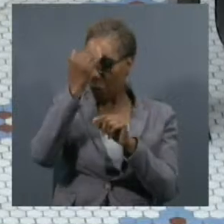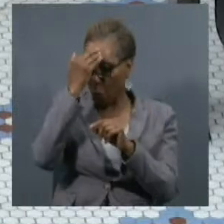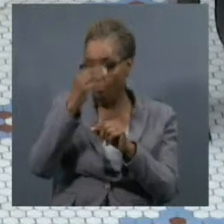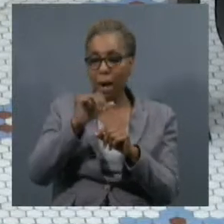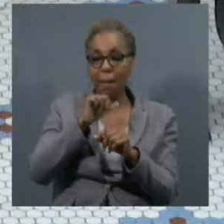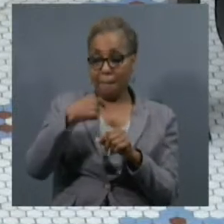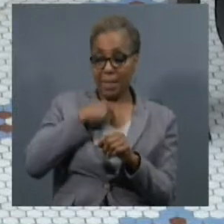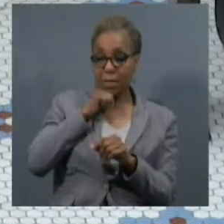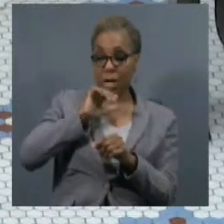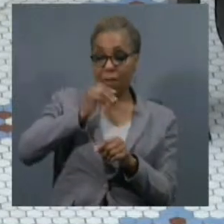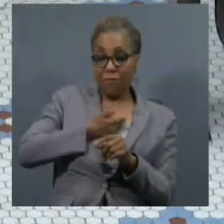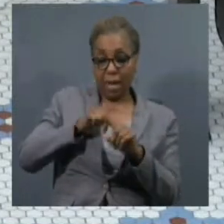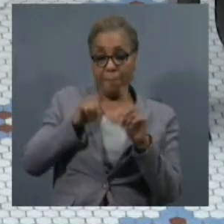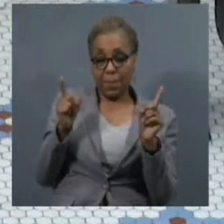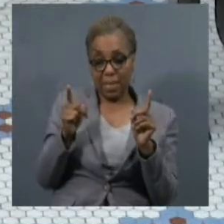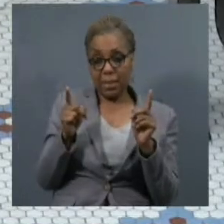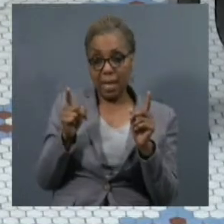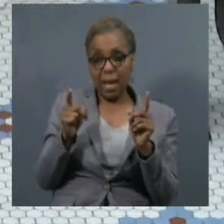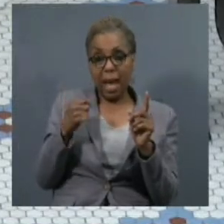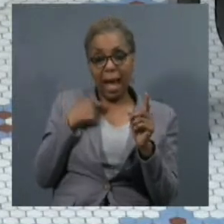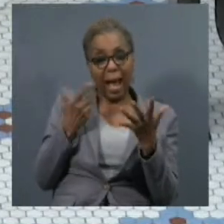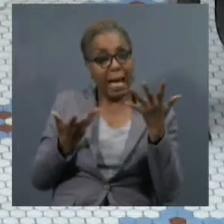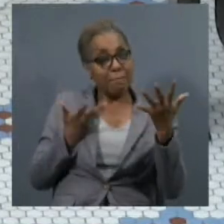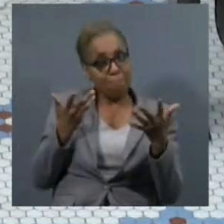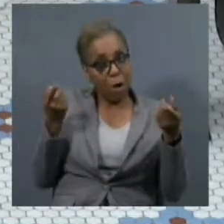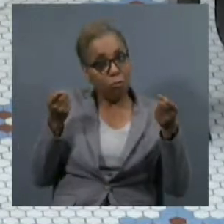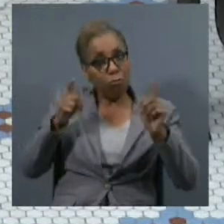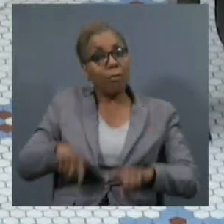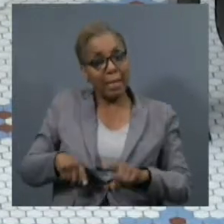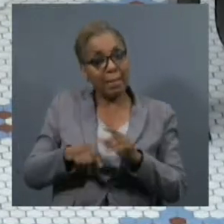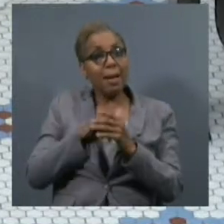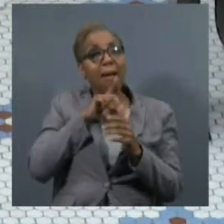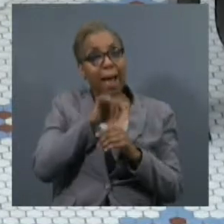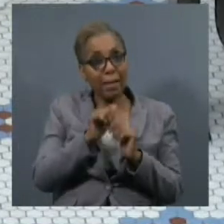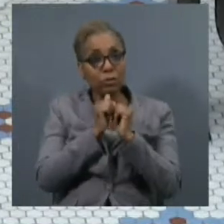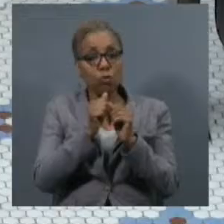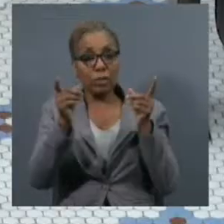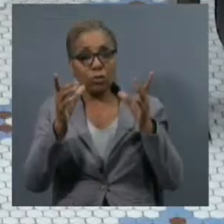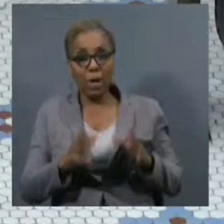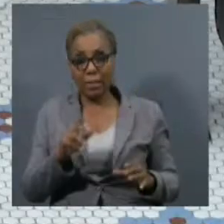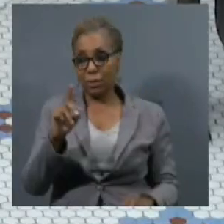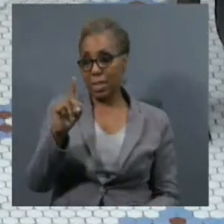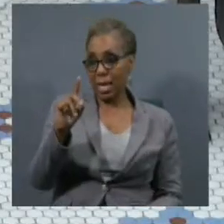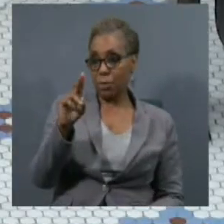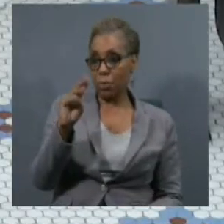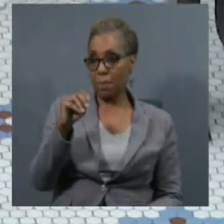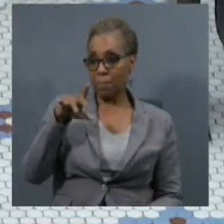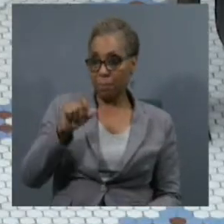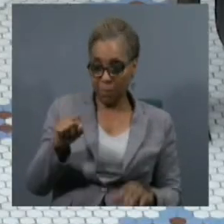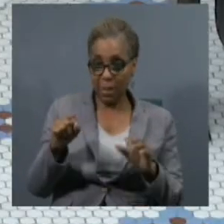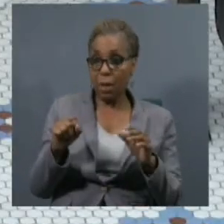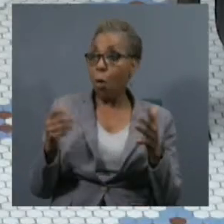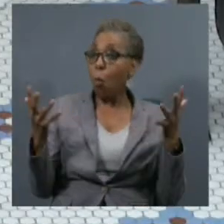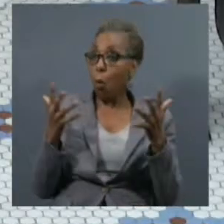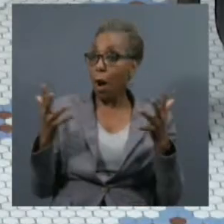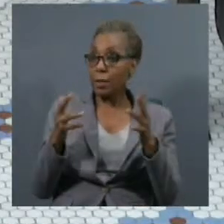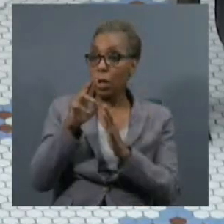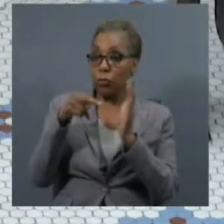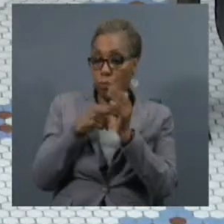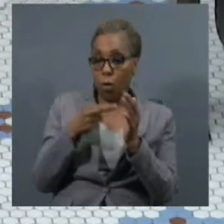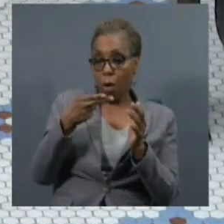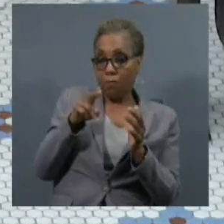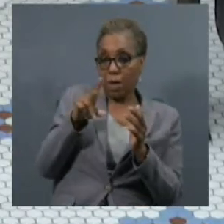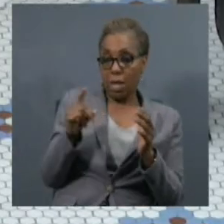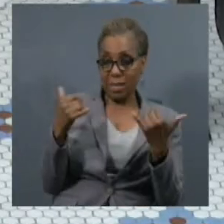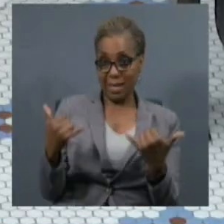invited, but I just, I kind of agree actually with Director Capiris in that the role of HUD